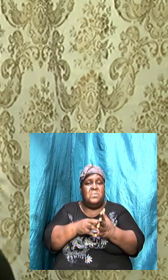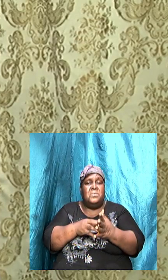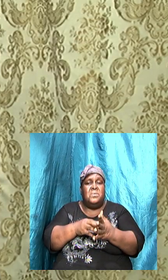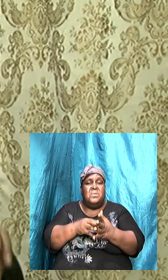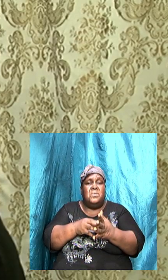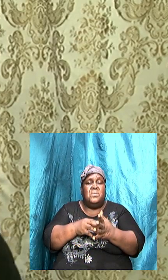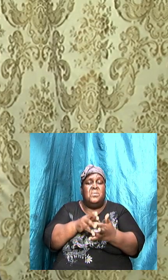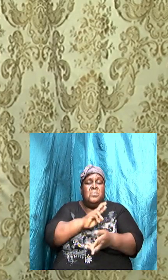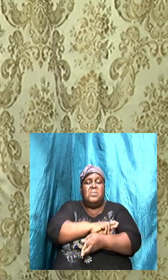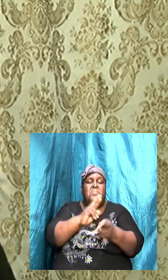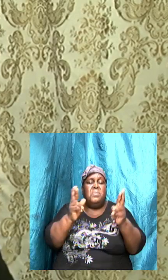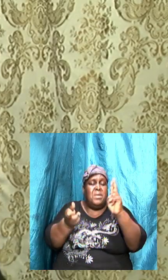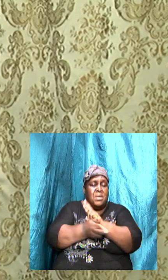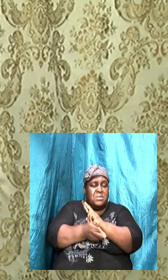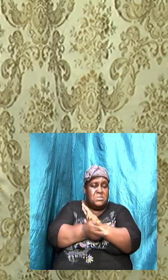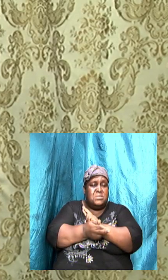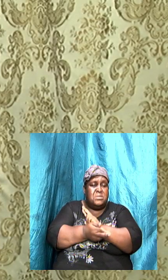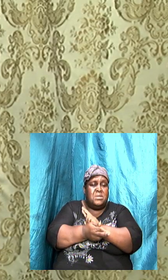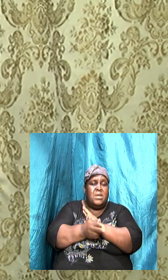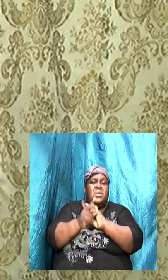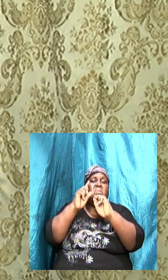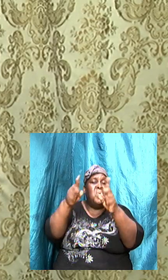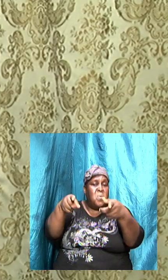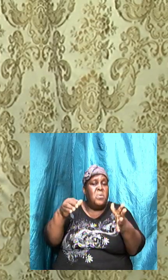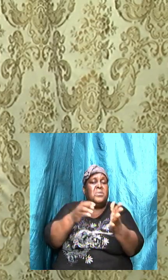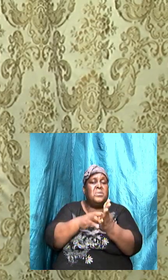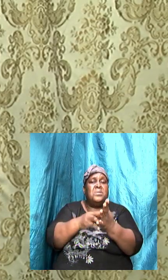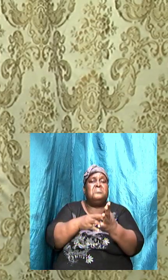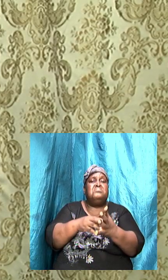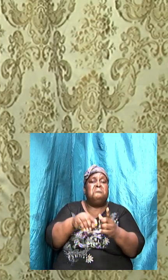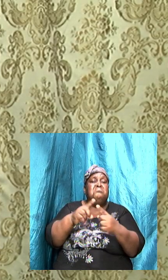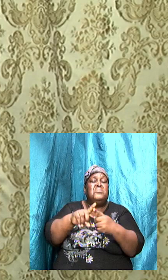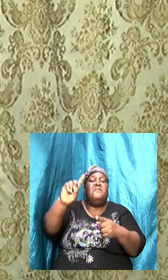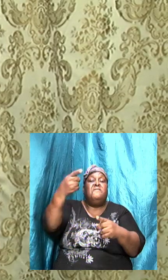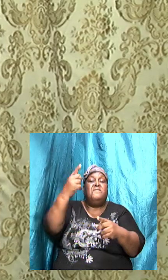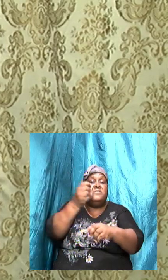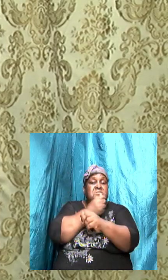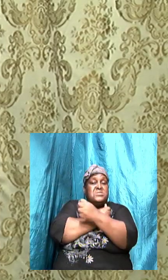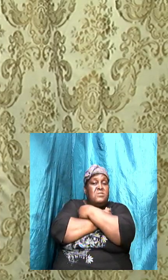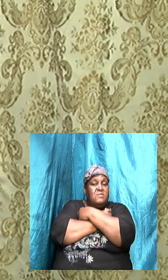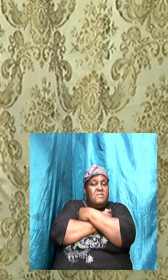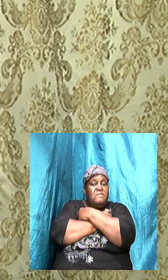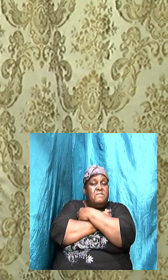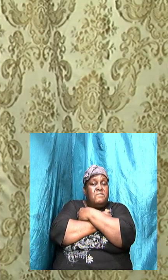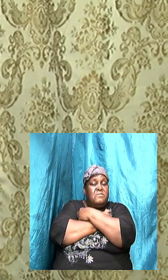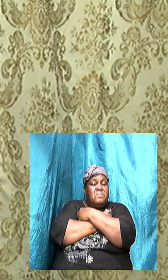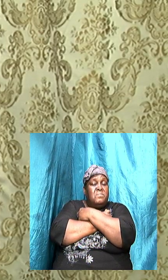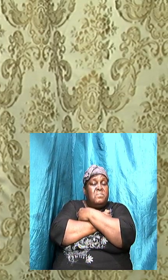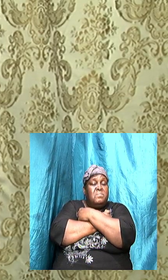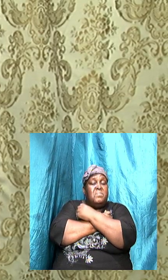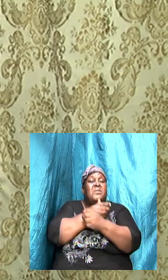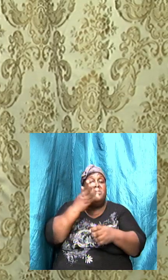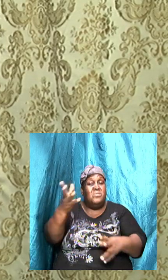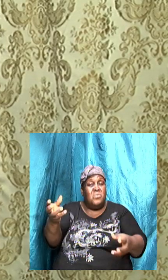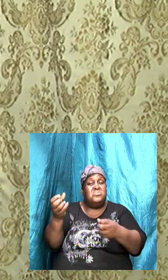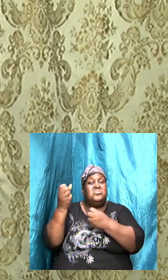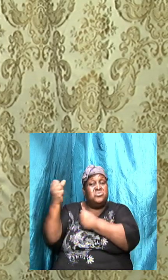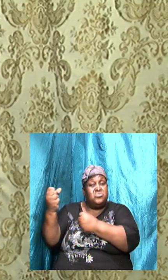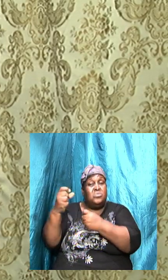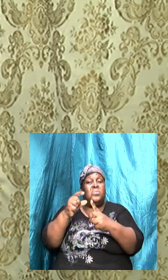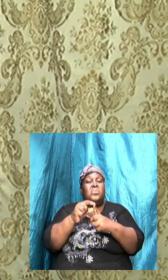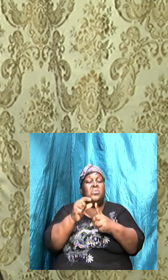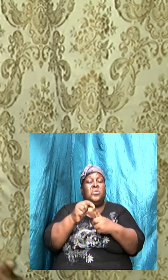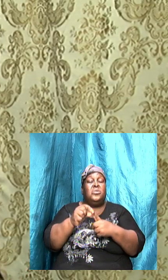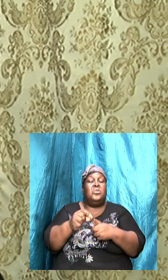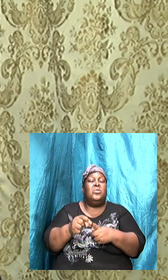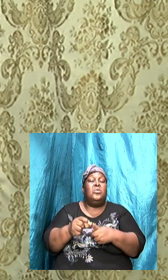to repent and to get back to their first love, or else. And those are strong words